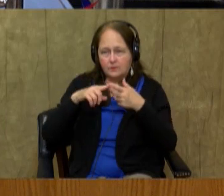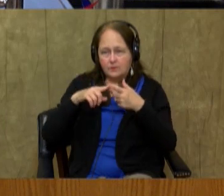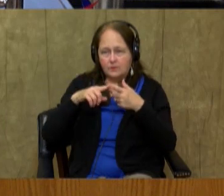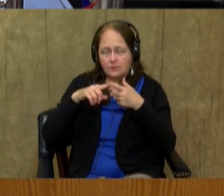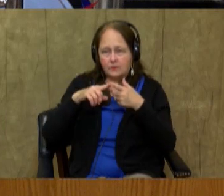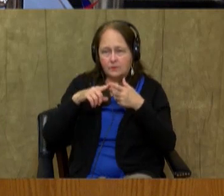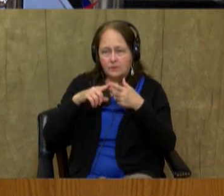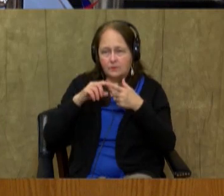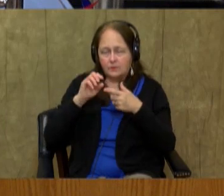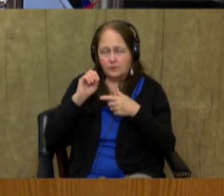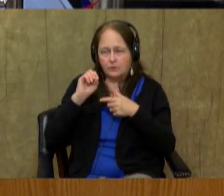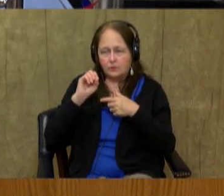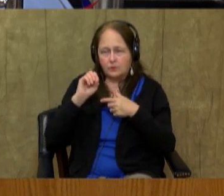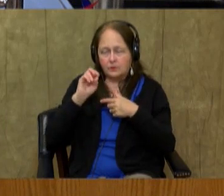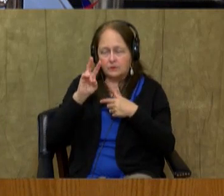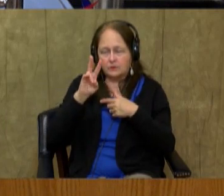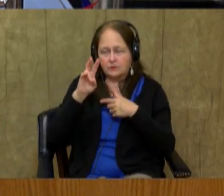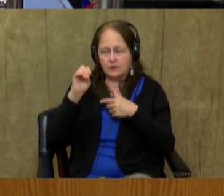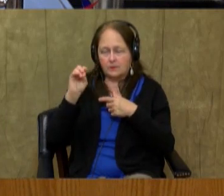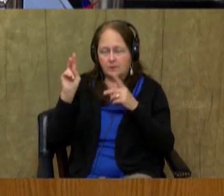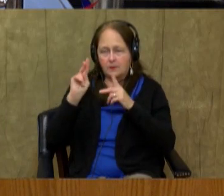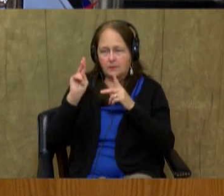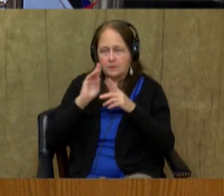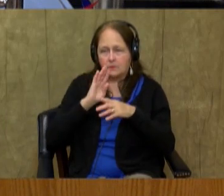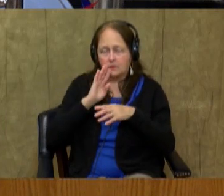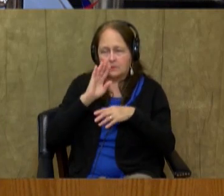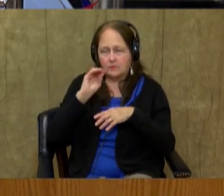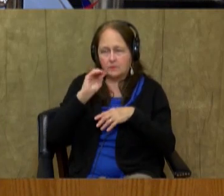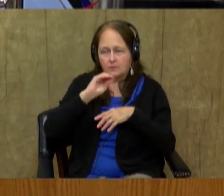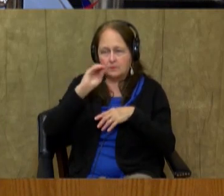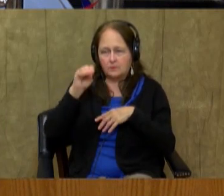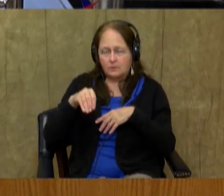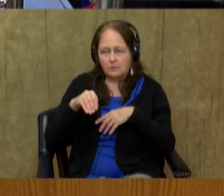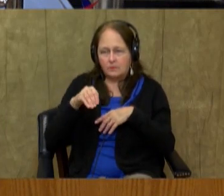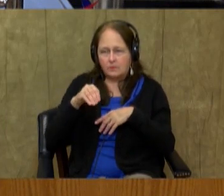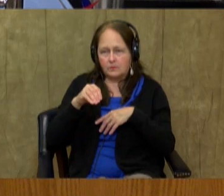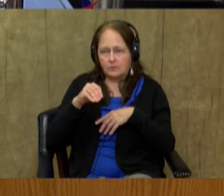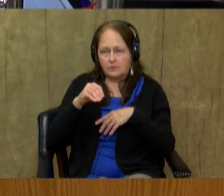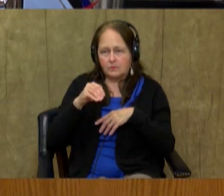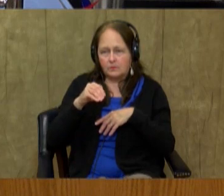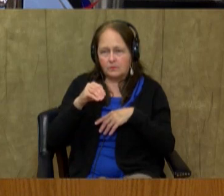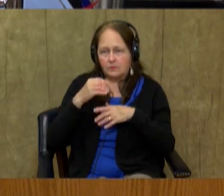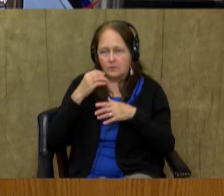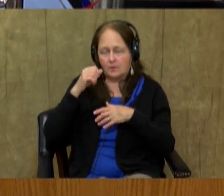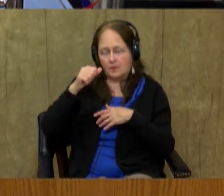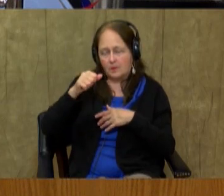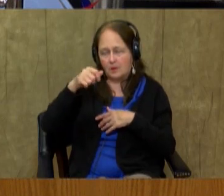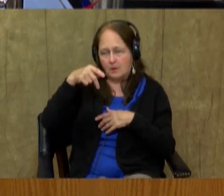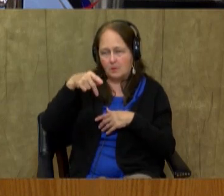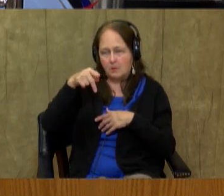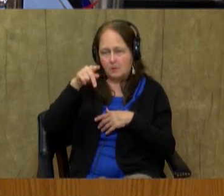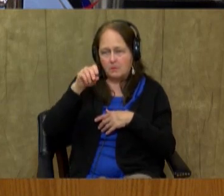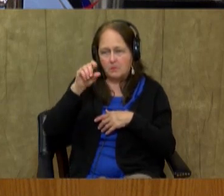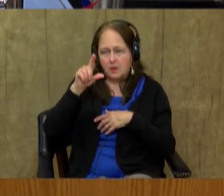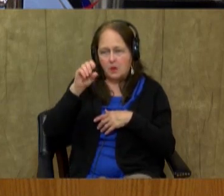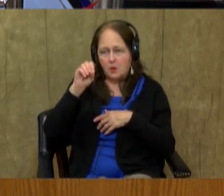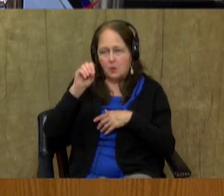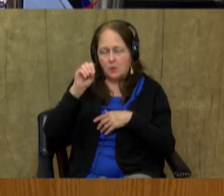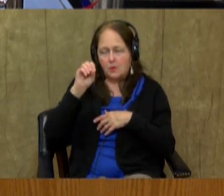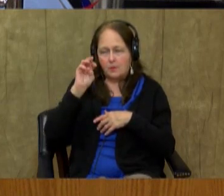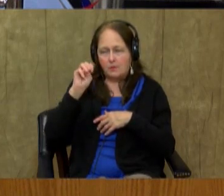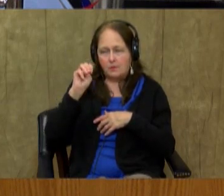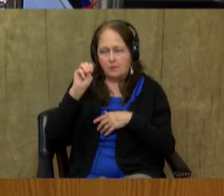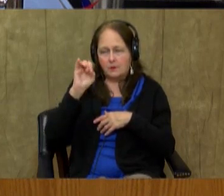is over 70 students replied, and over 50% of them were begging me to cover the Apollo missions. Of